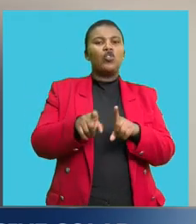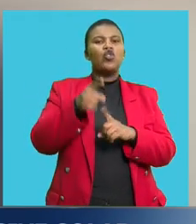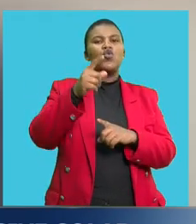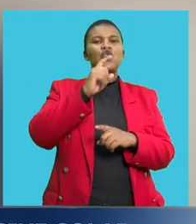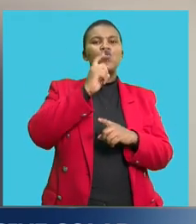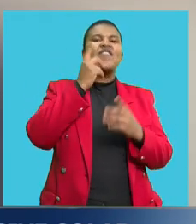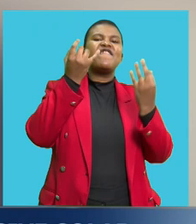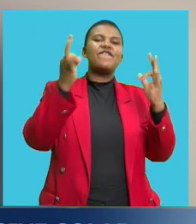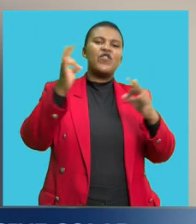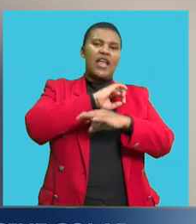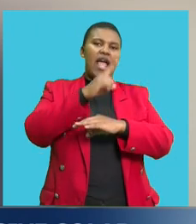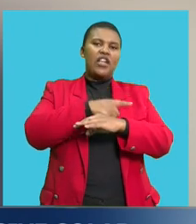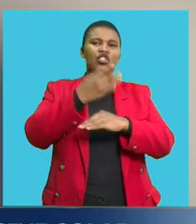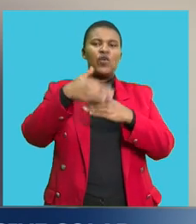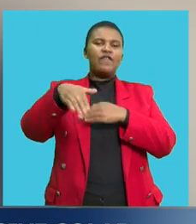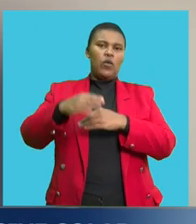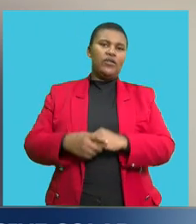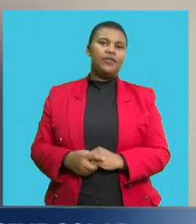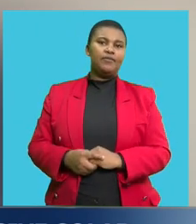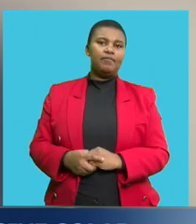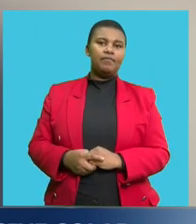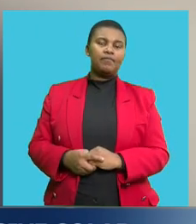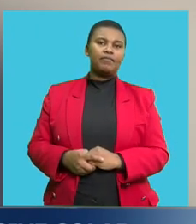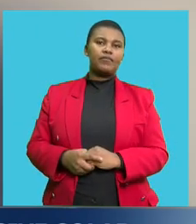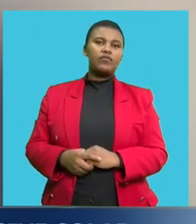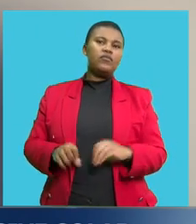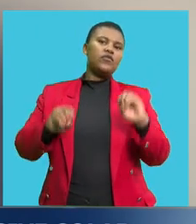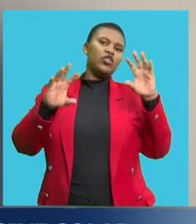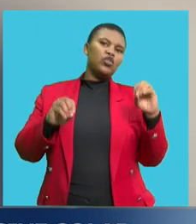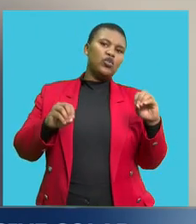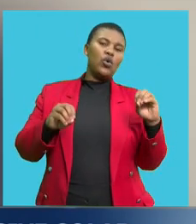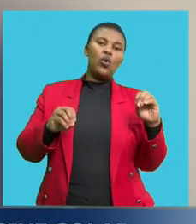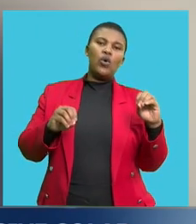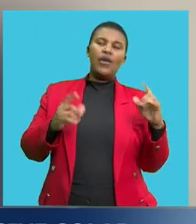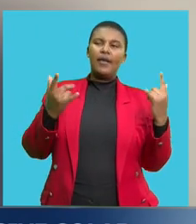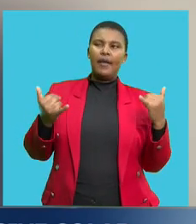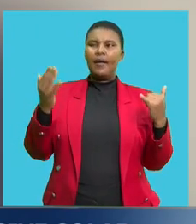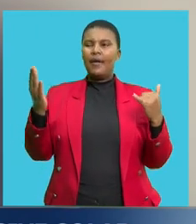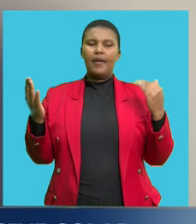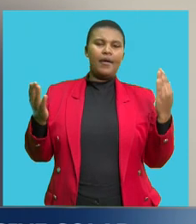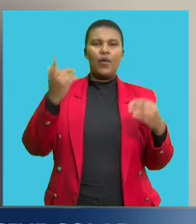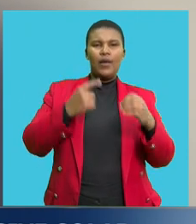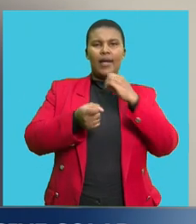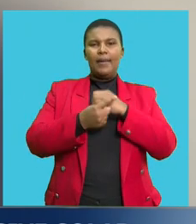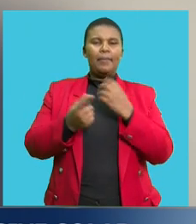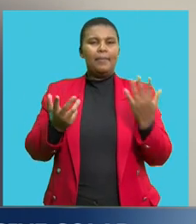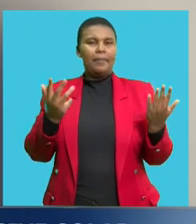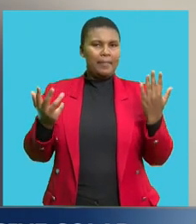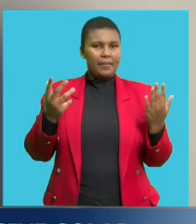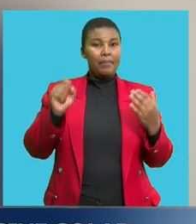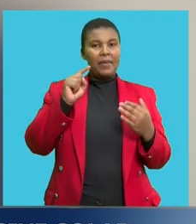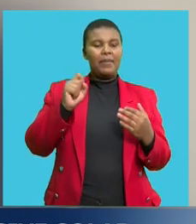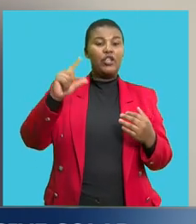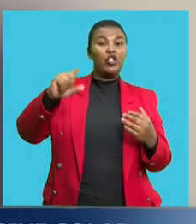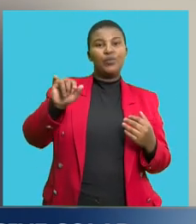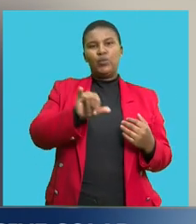energy from that point onwards. So there's an aspect of, do you wait, do you go now? We recommend going now, as this is the cheapest